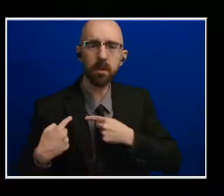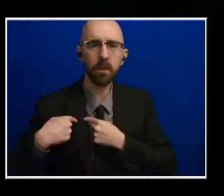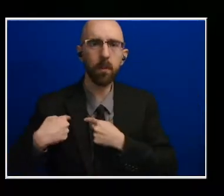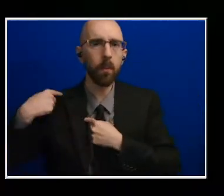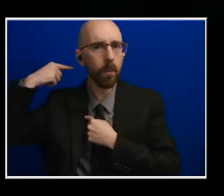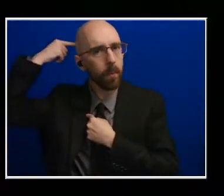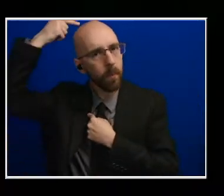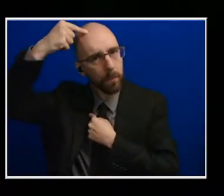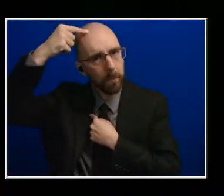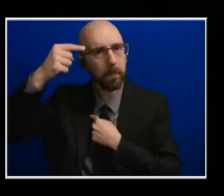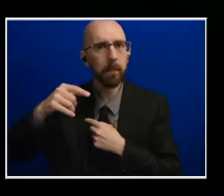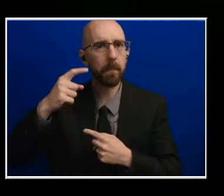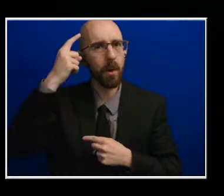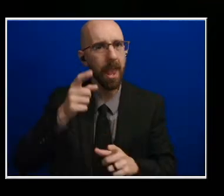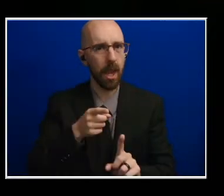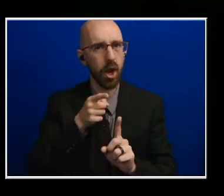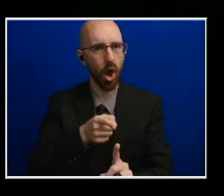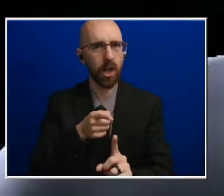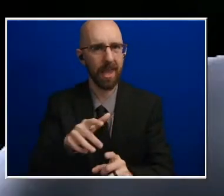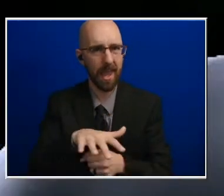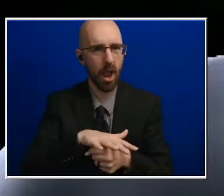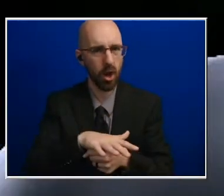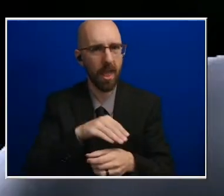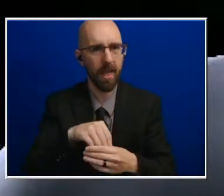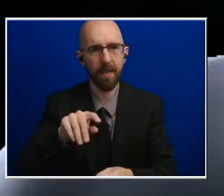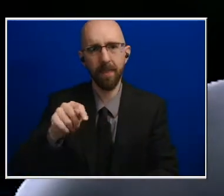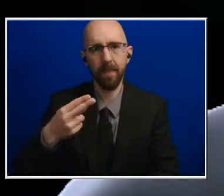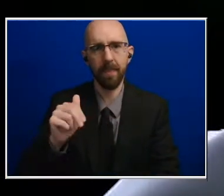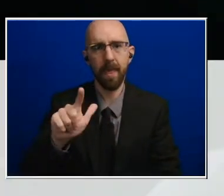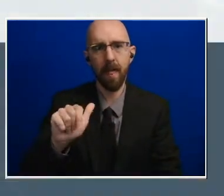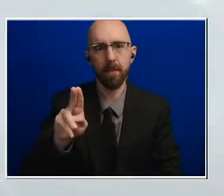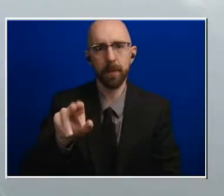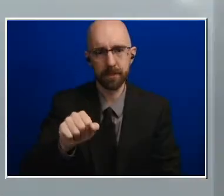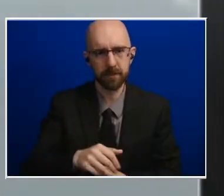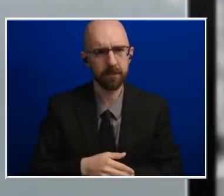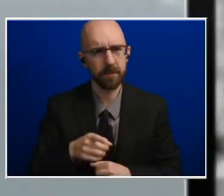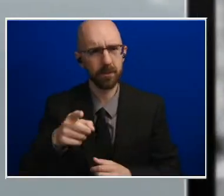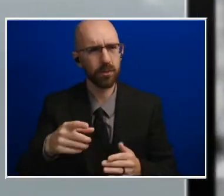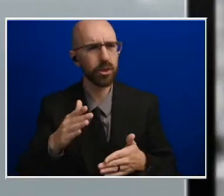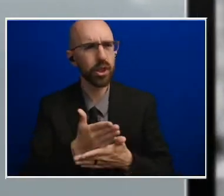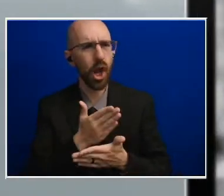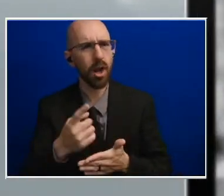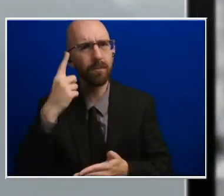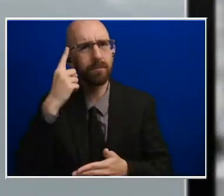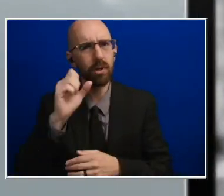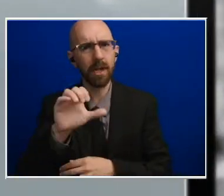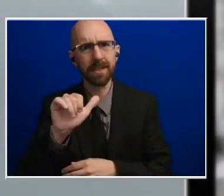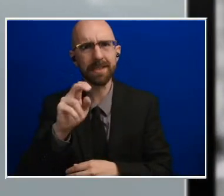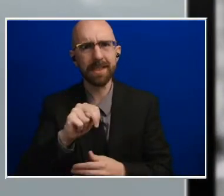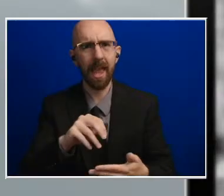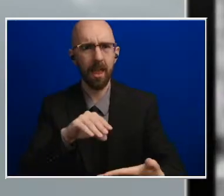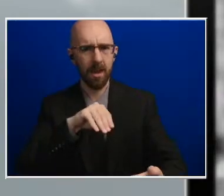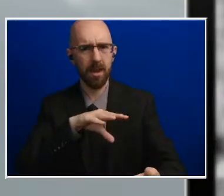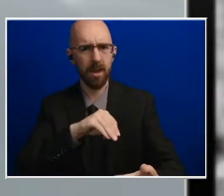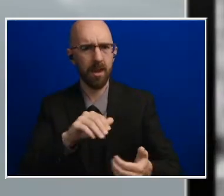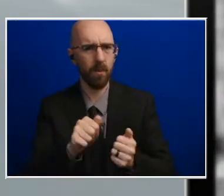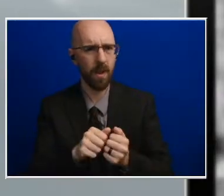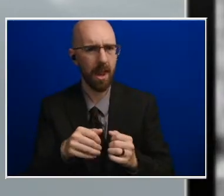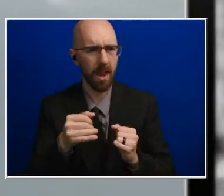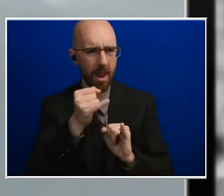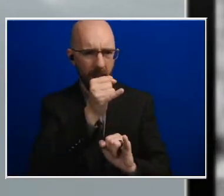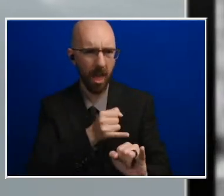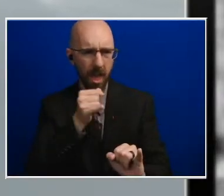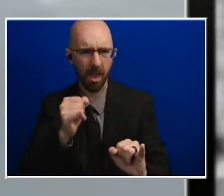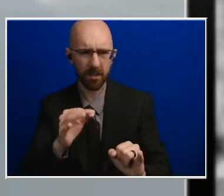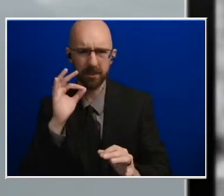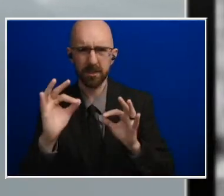thalamus to treat epilepsy. And you shared a brain scan with a couple of lines. and spots. What are we seeing here? So